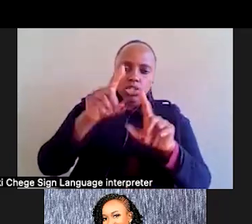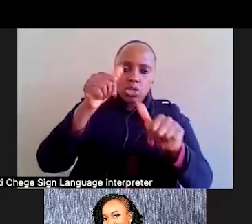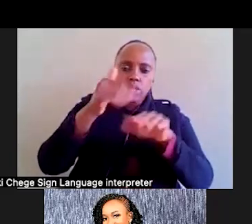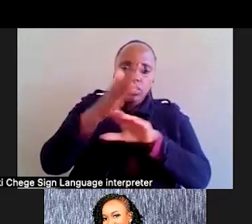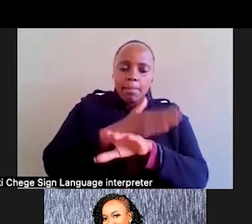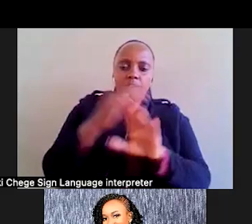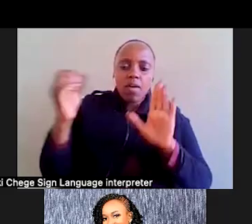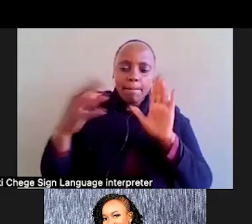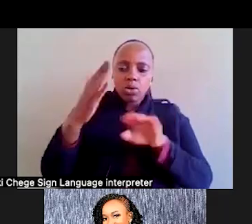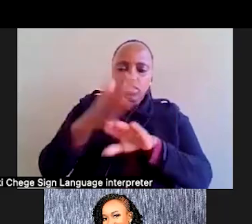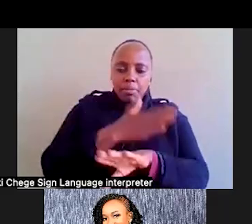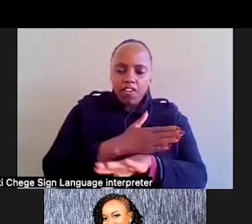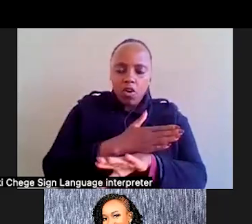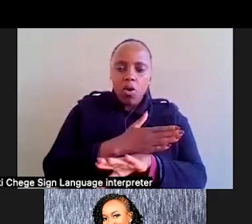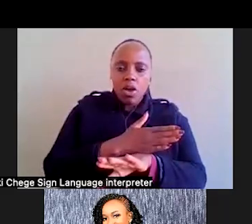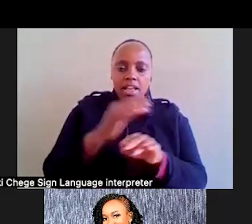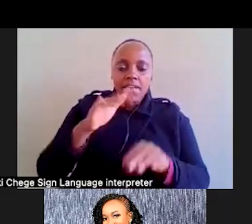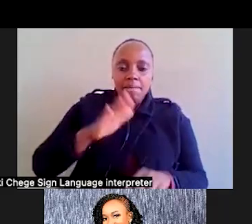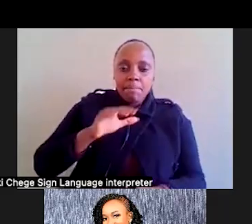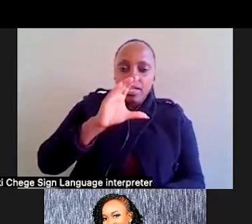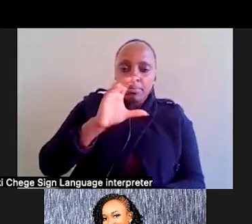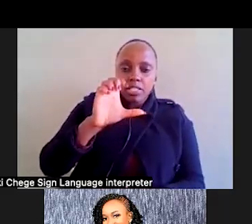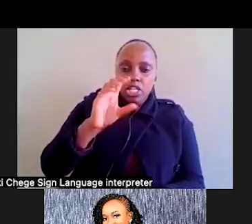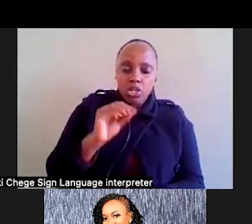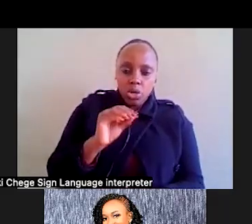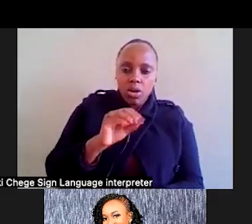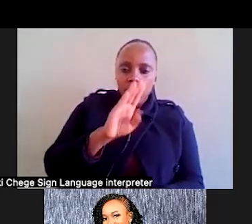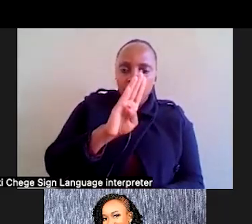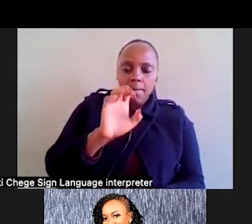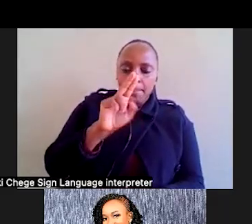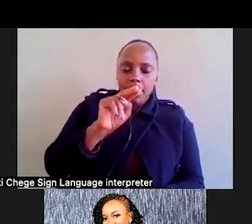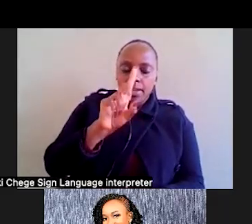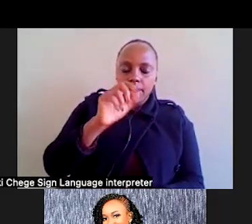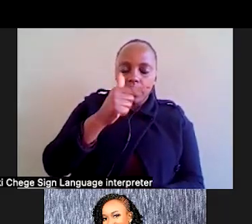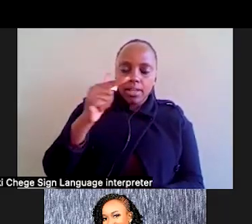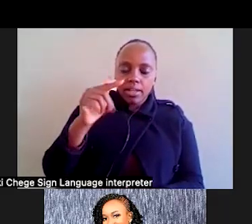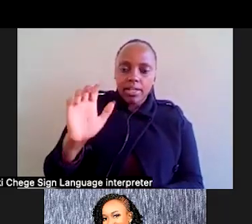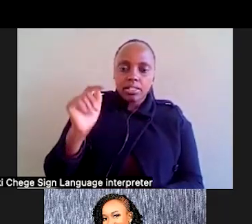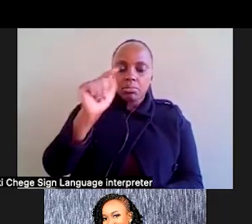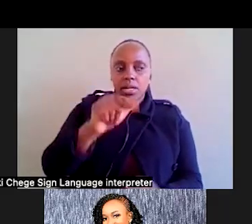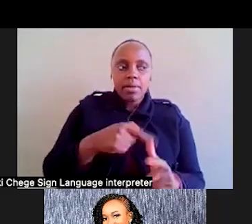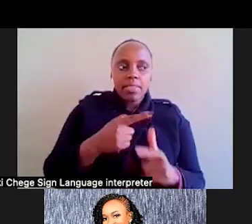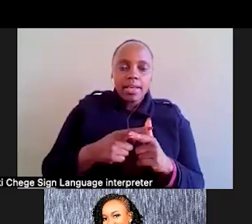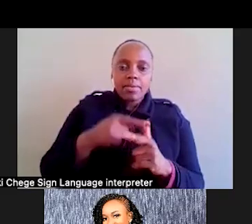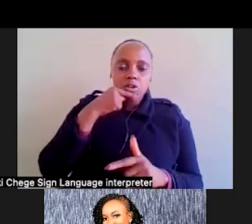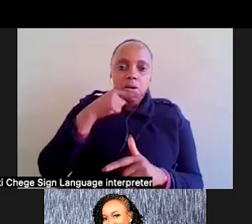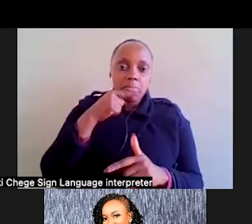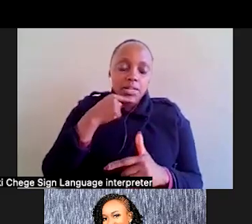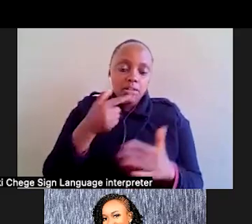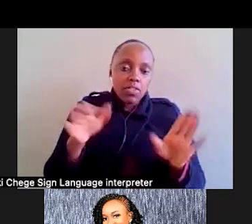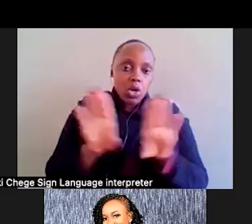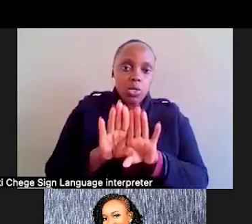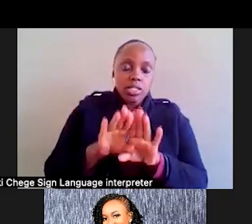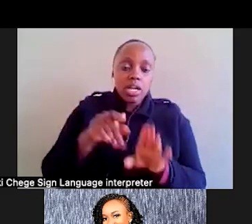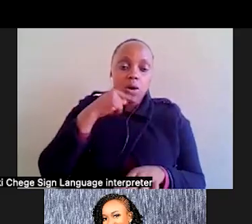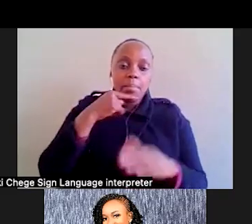her earlier, Madam CEO Bernadette, kindly jump in and give us your closing remarks.